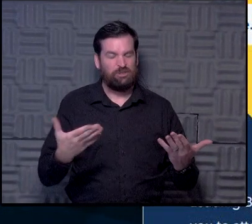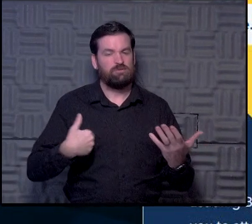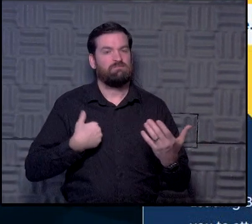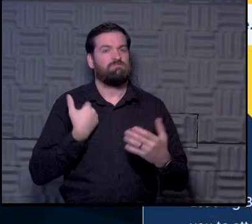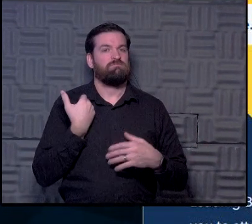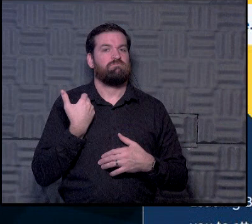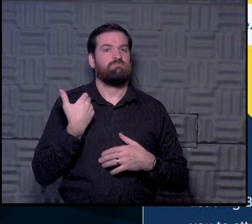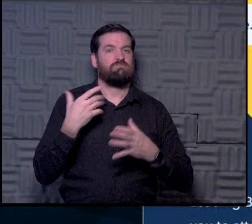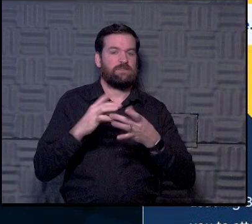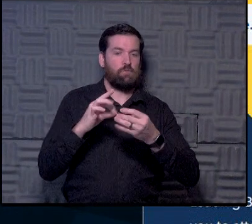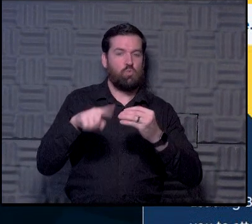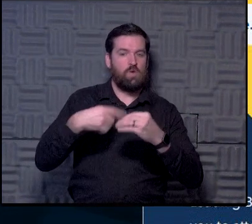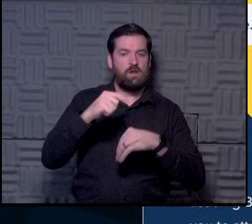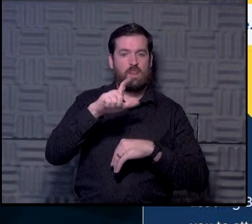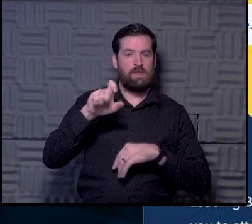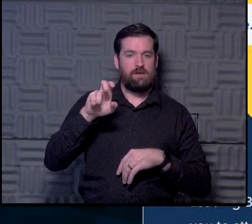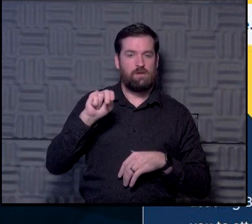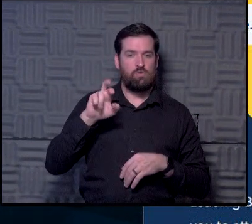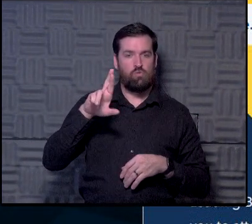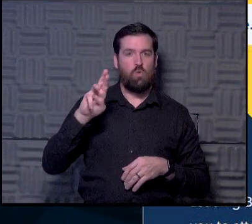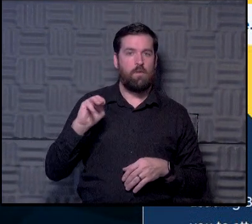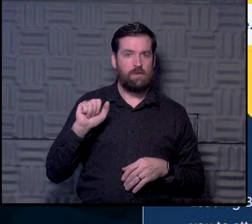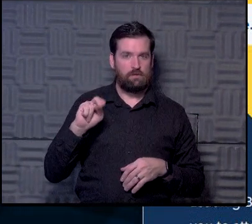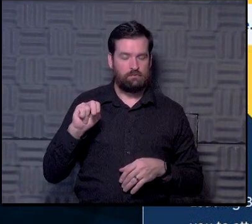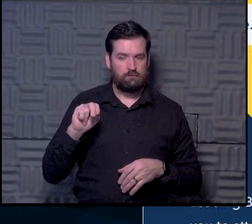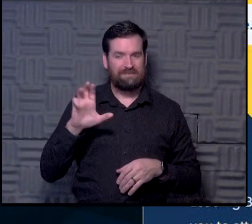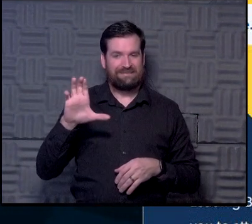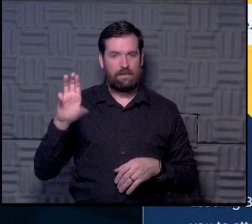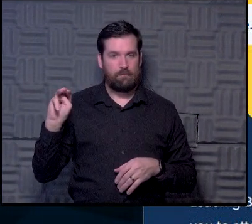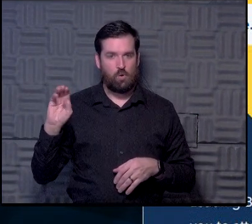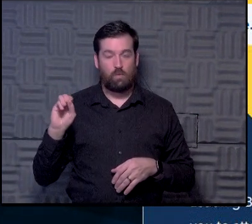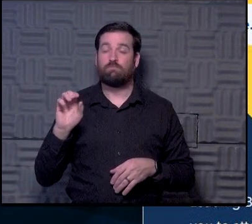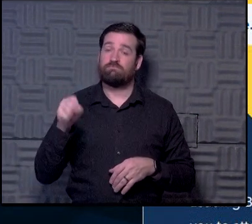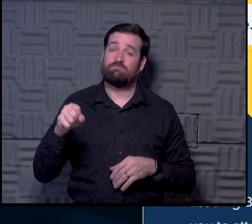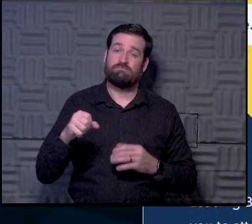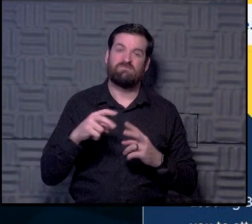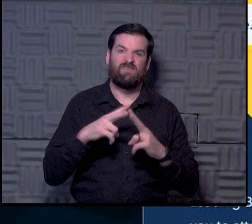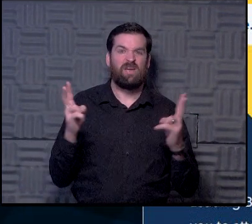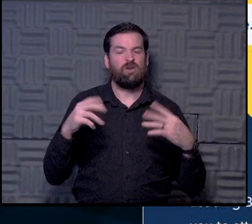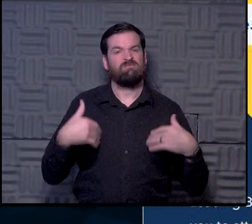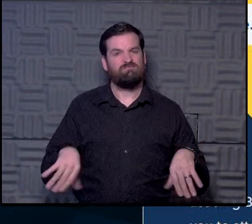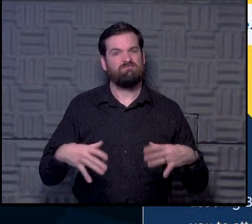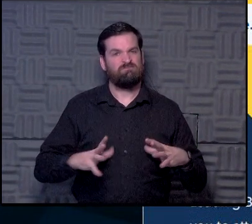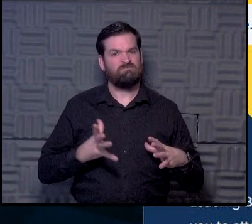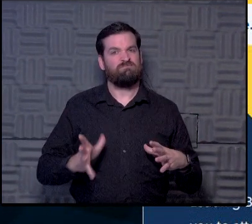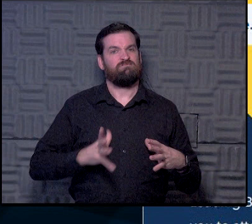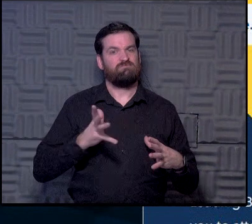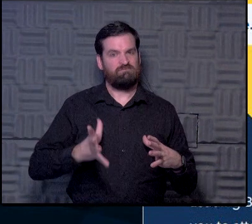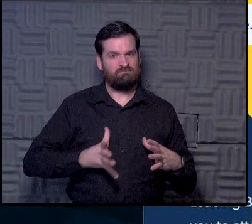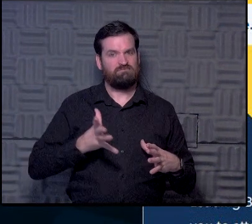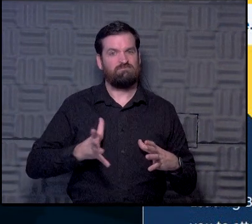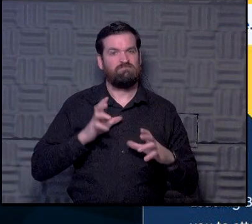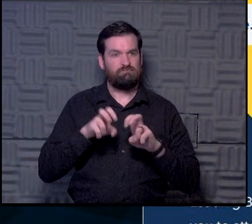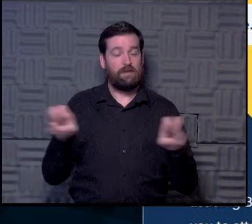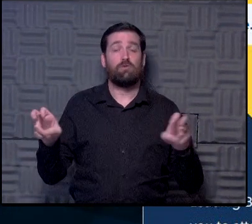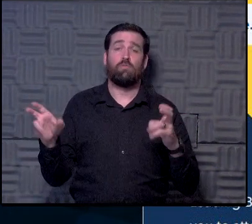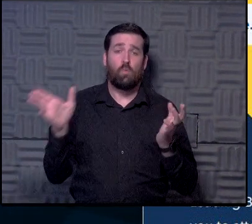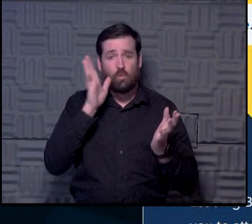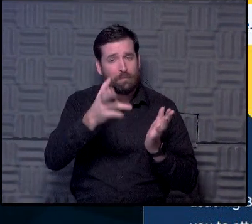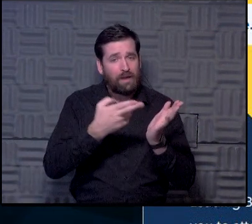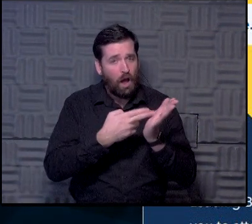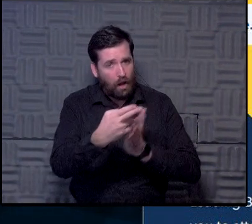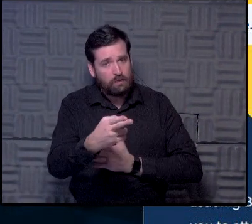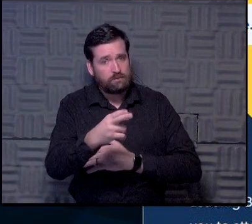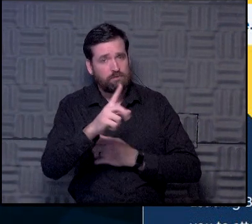spoke when Lee Norman was CMO. So yes, it's a very distinguished panel, but also one that I think will be honest about